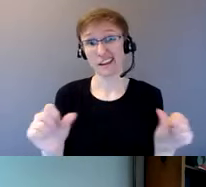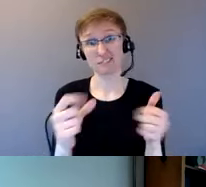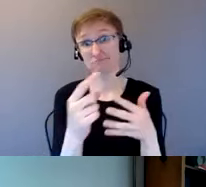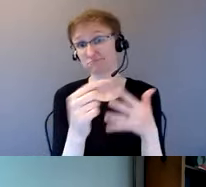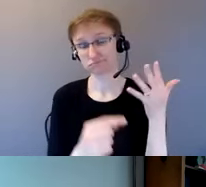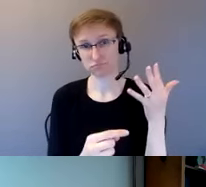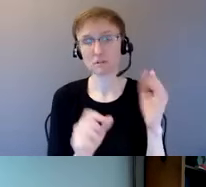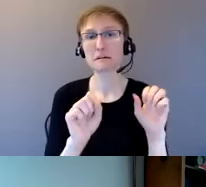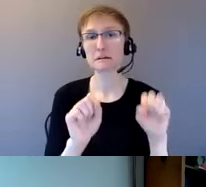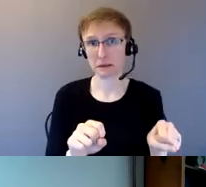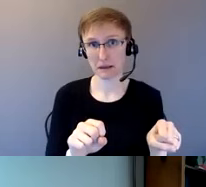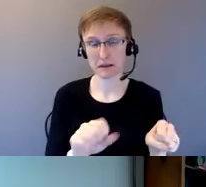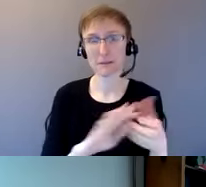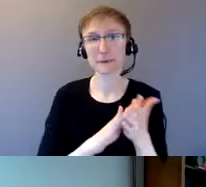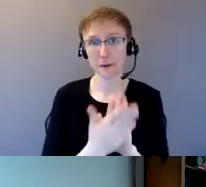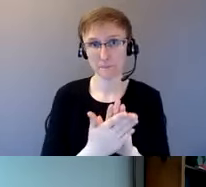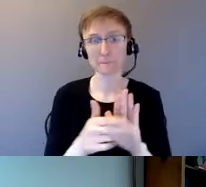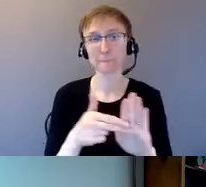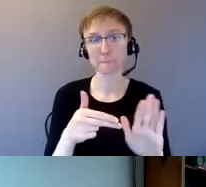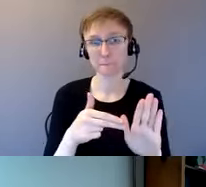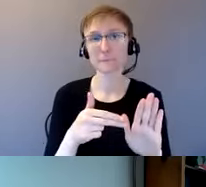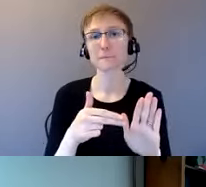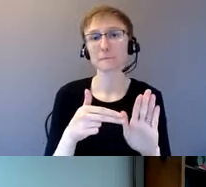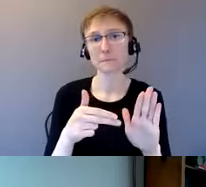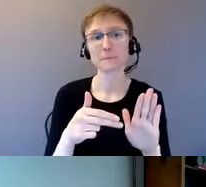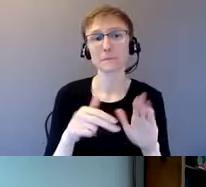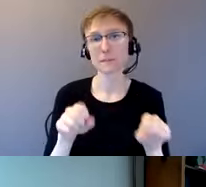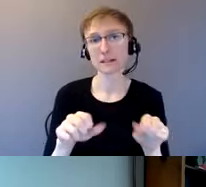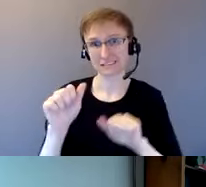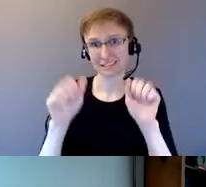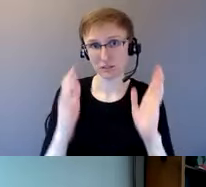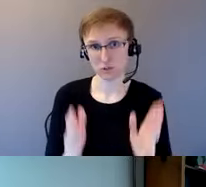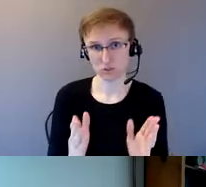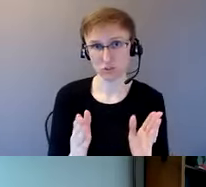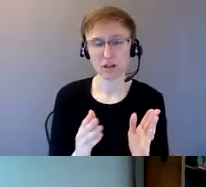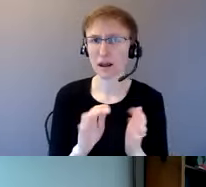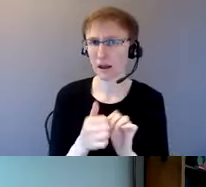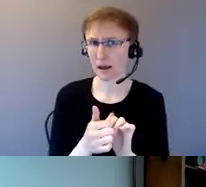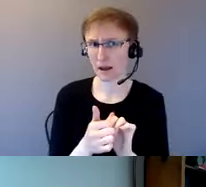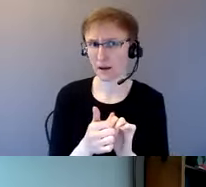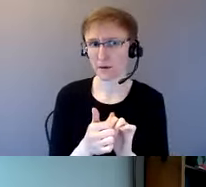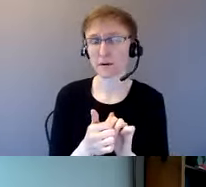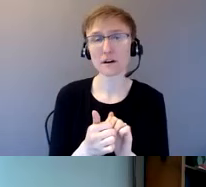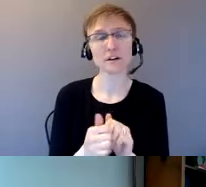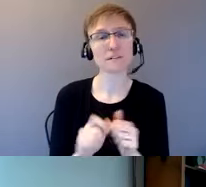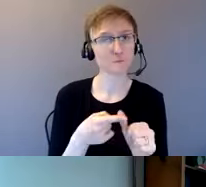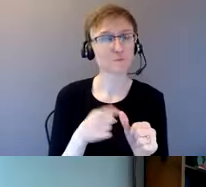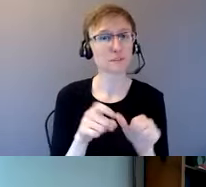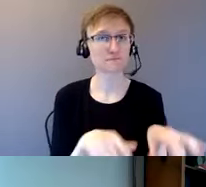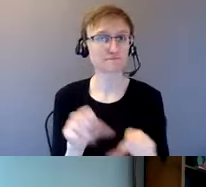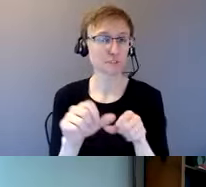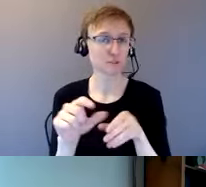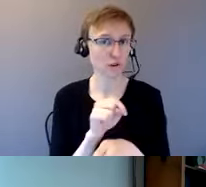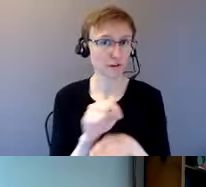can become a designated capacity assessor. In order to become one, we have to have completed a training program through